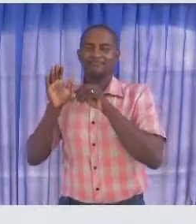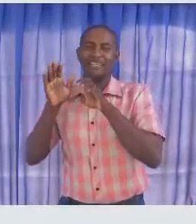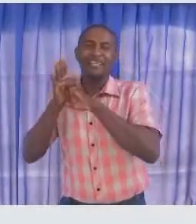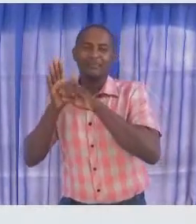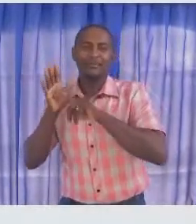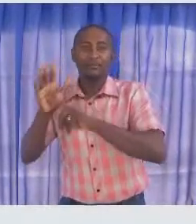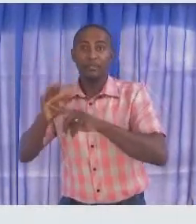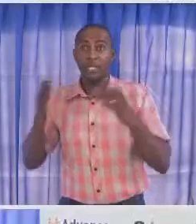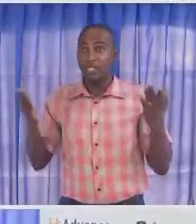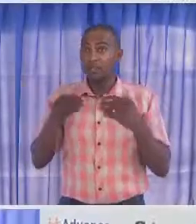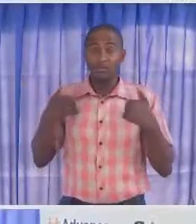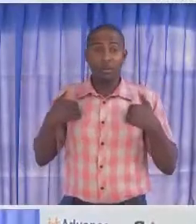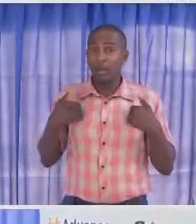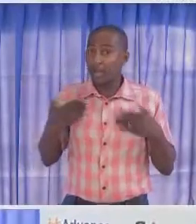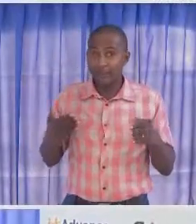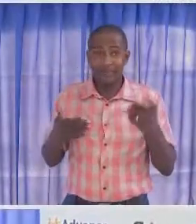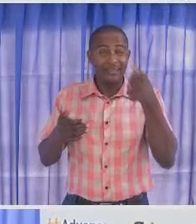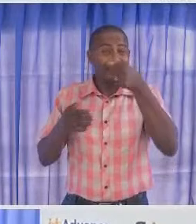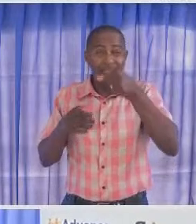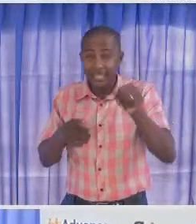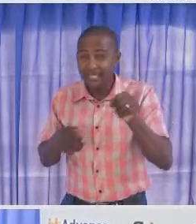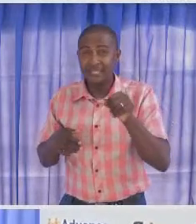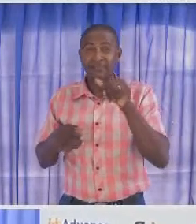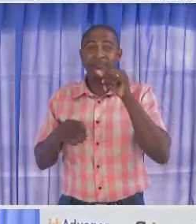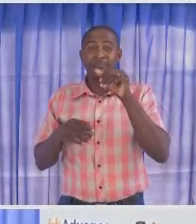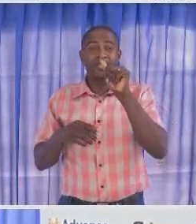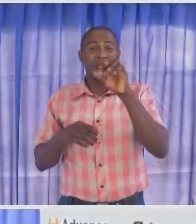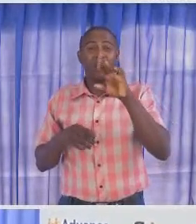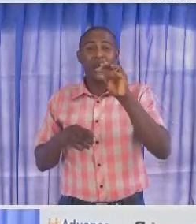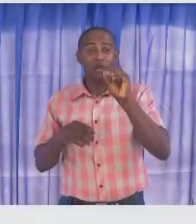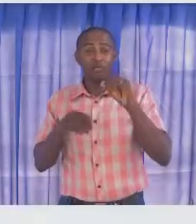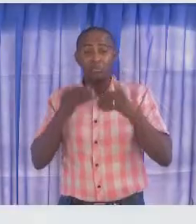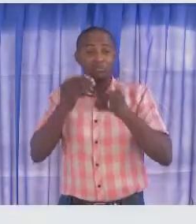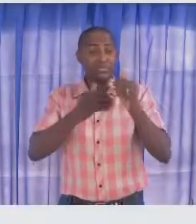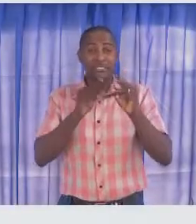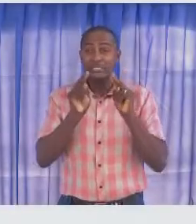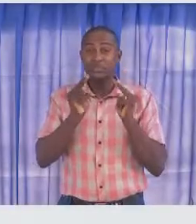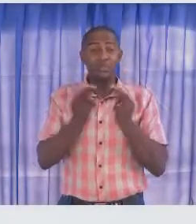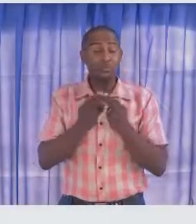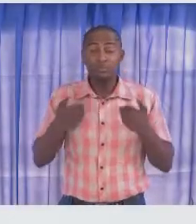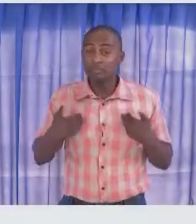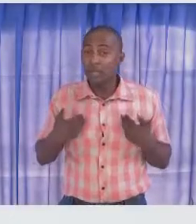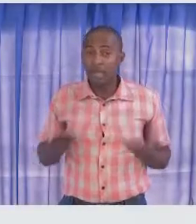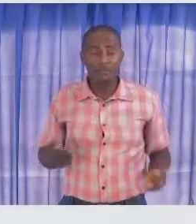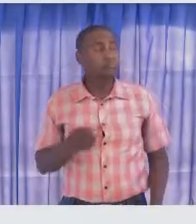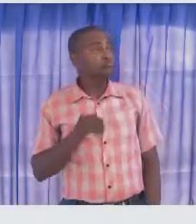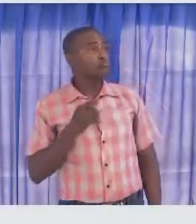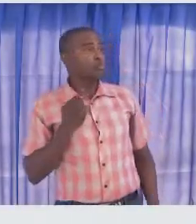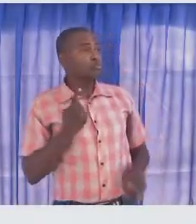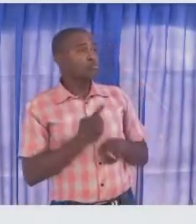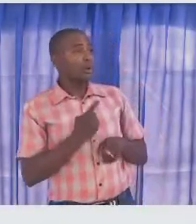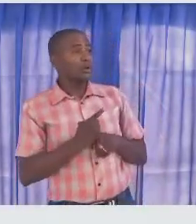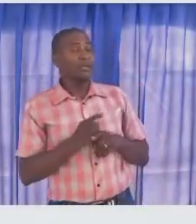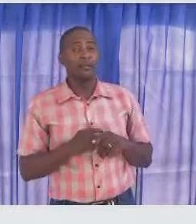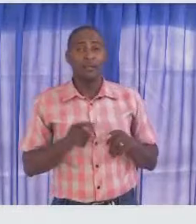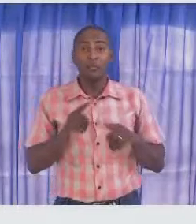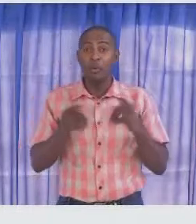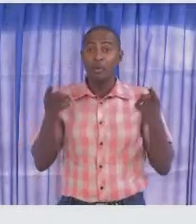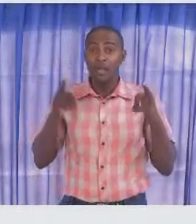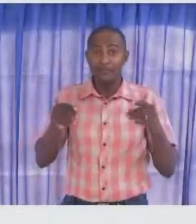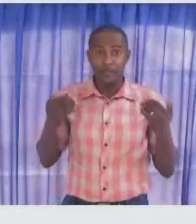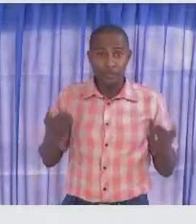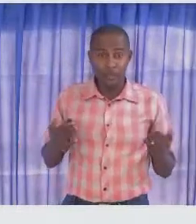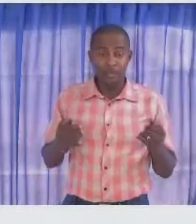agro-processing unit. Right. No agro-processing unit. And so what will happen now is that persons will have the